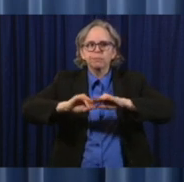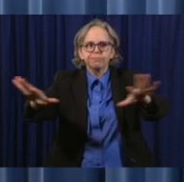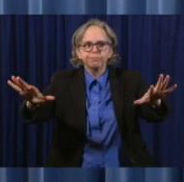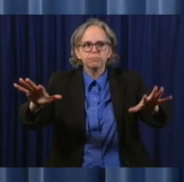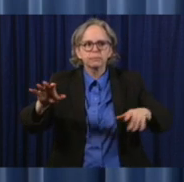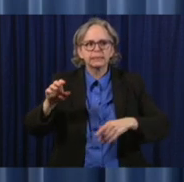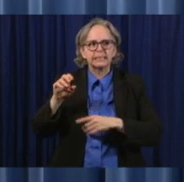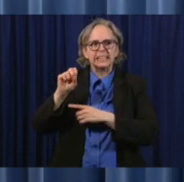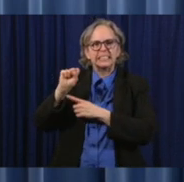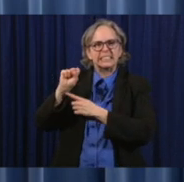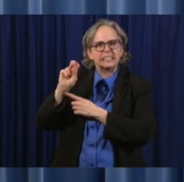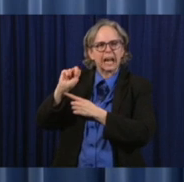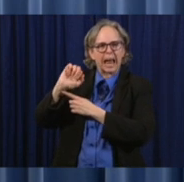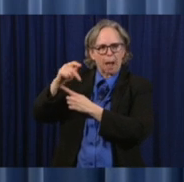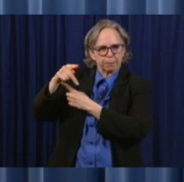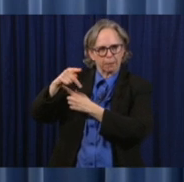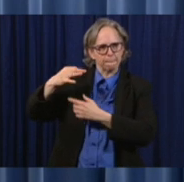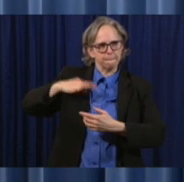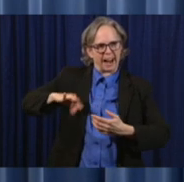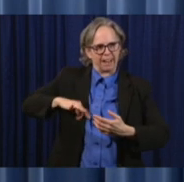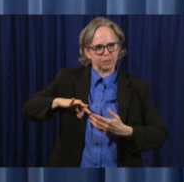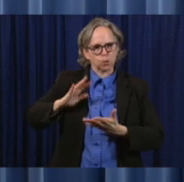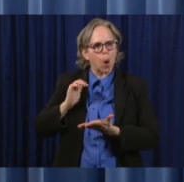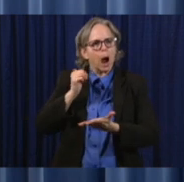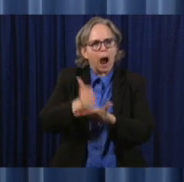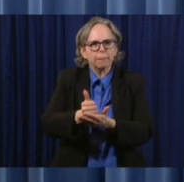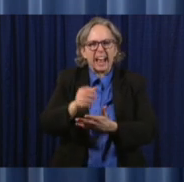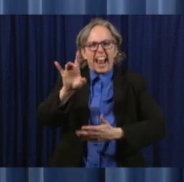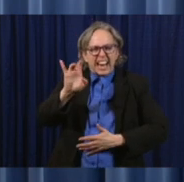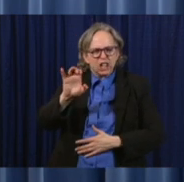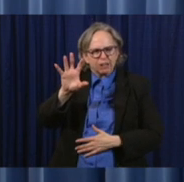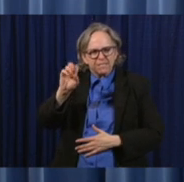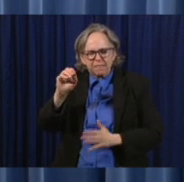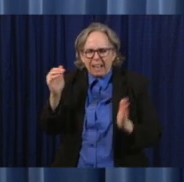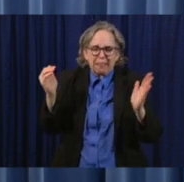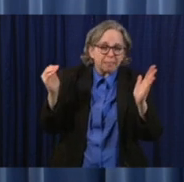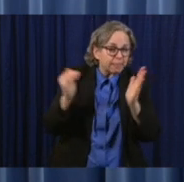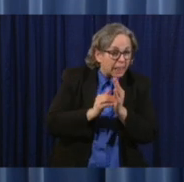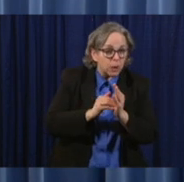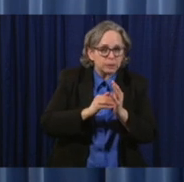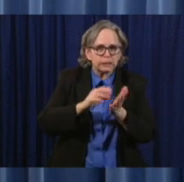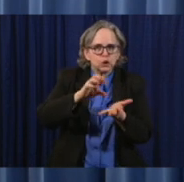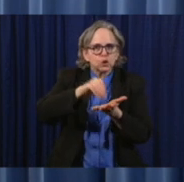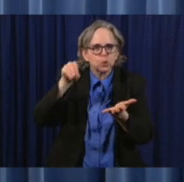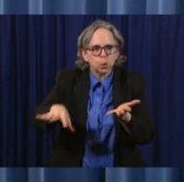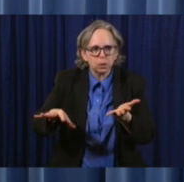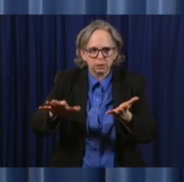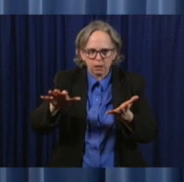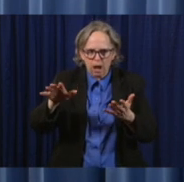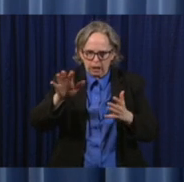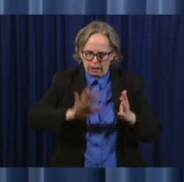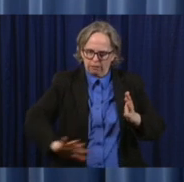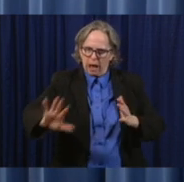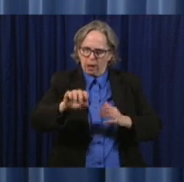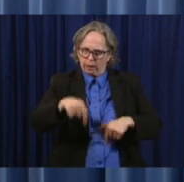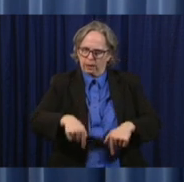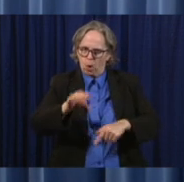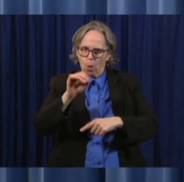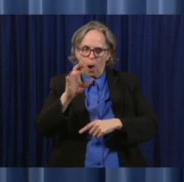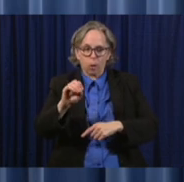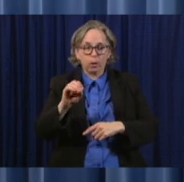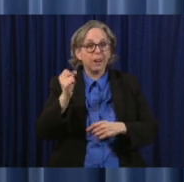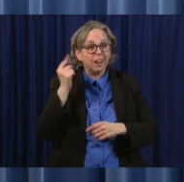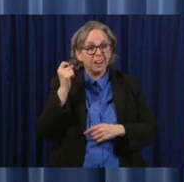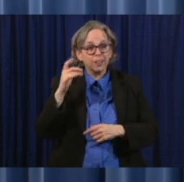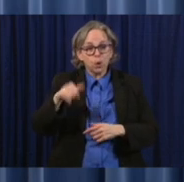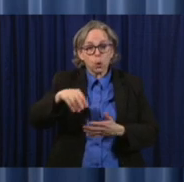850,000 students across Ohio. These are children who relied on free or reduced price meal programs when school was physically in